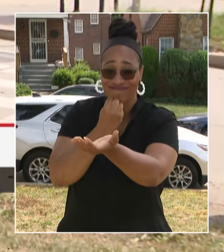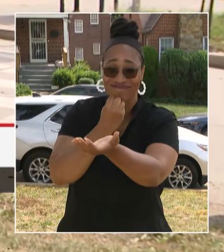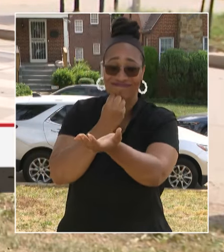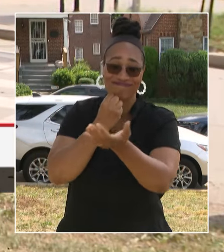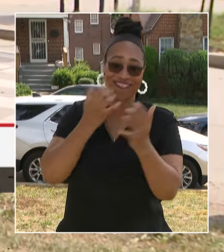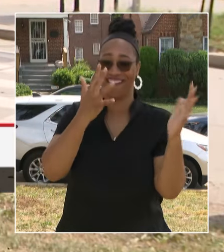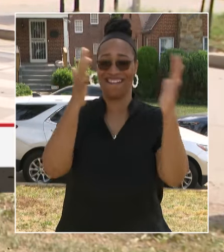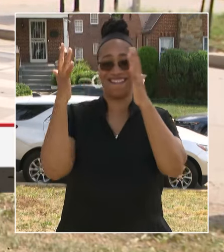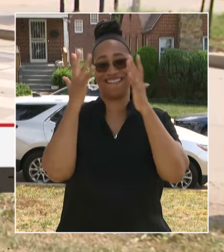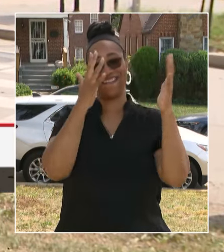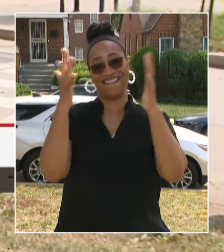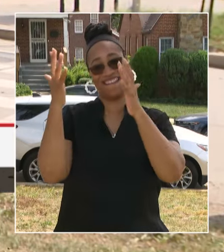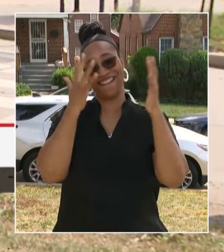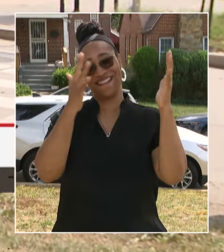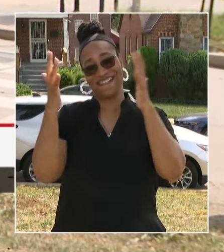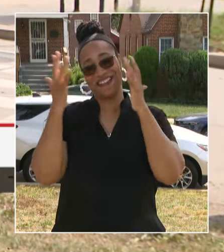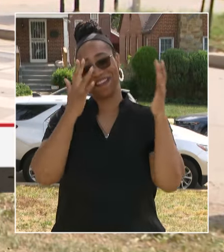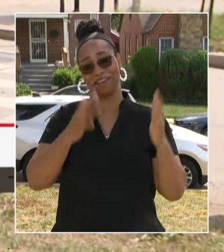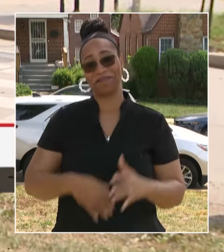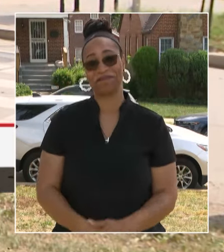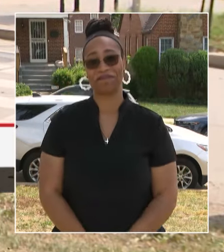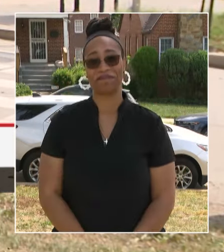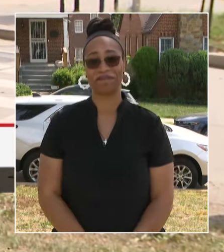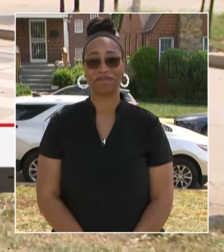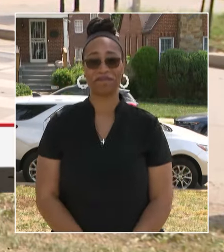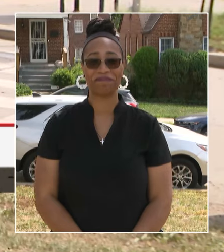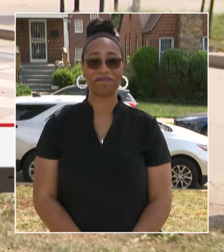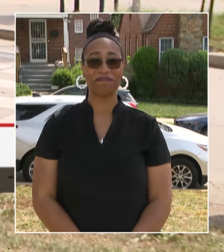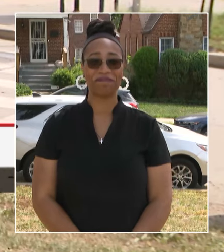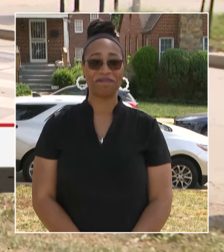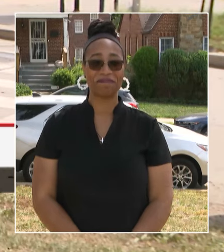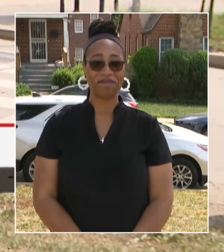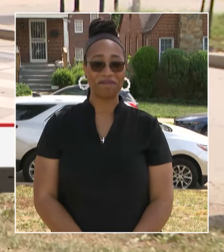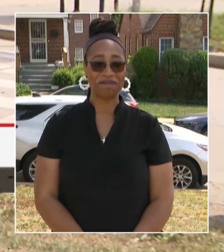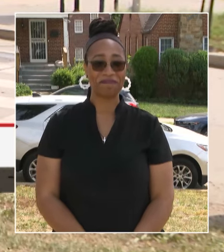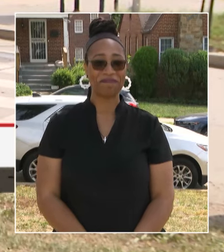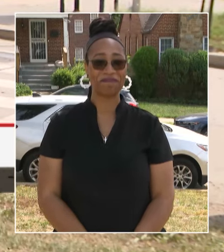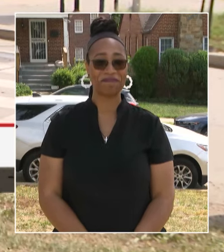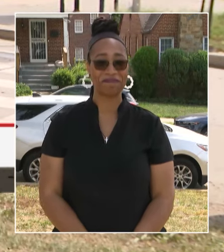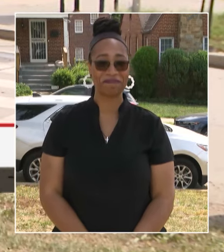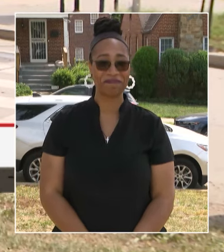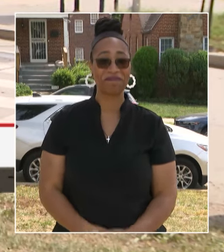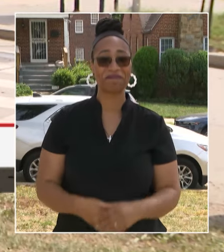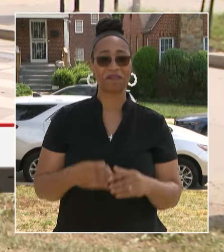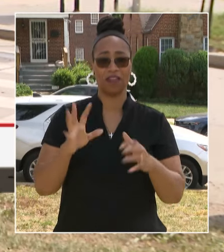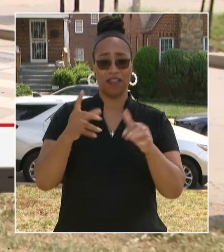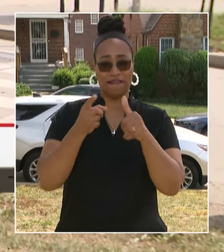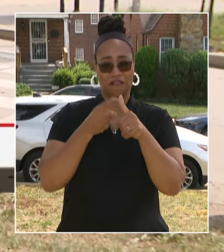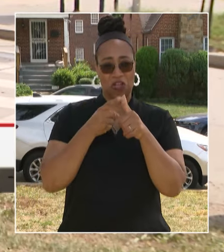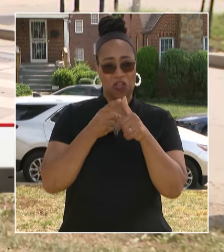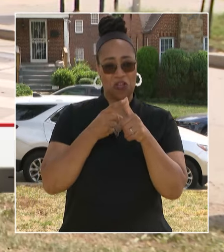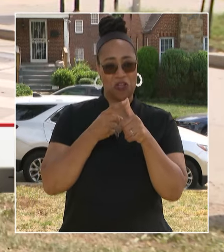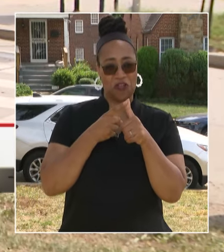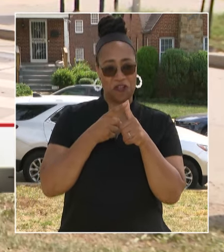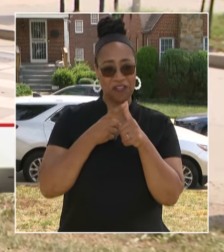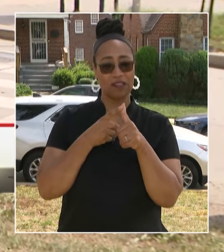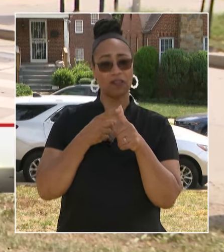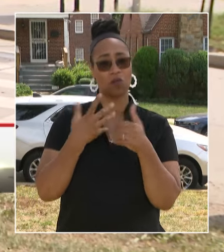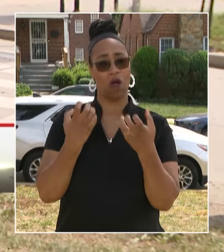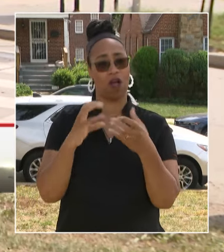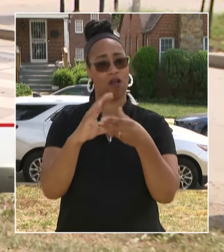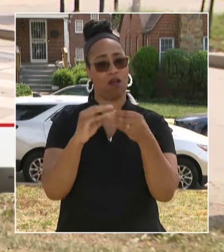We're going to call up our mayor next, but I do want to just give a little bit of history, especially for our young people. The reason why we're here on